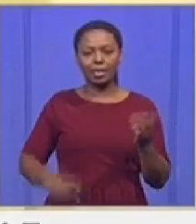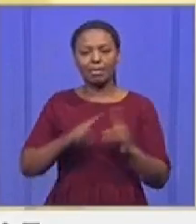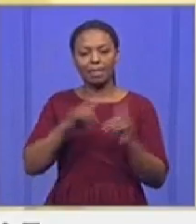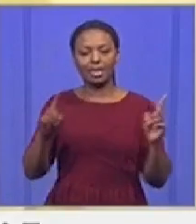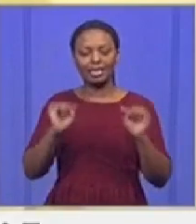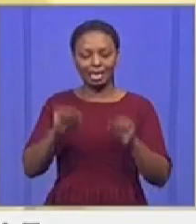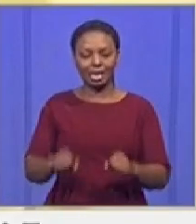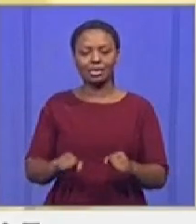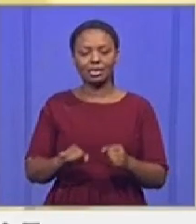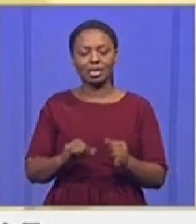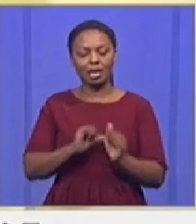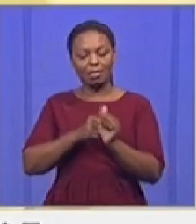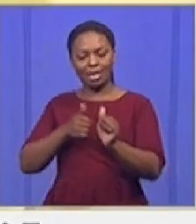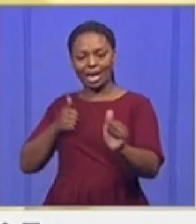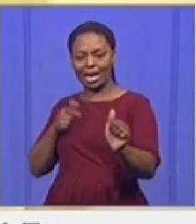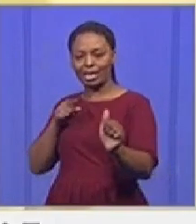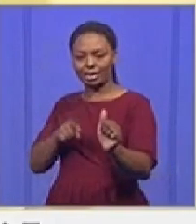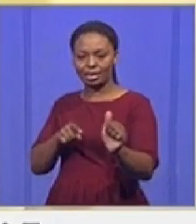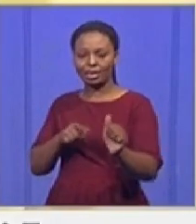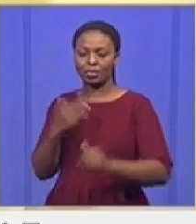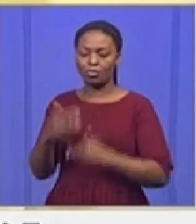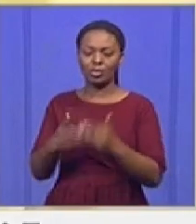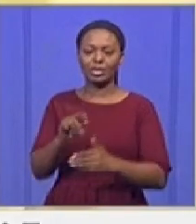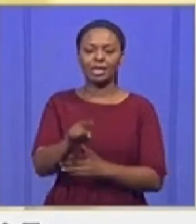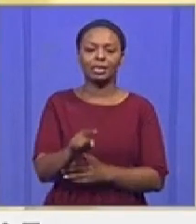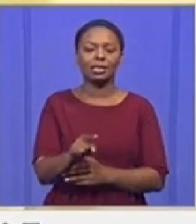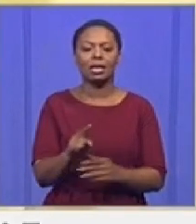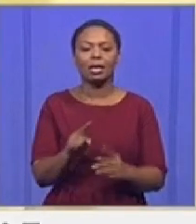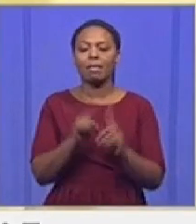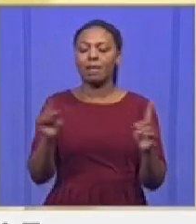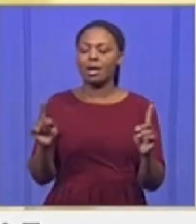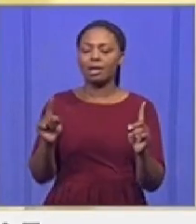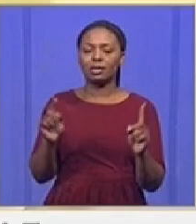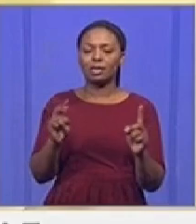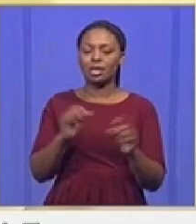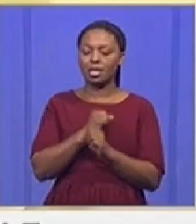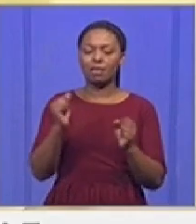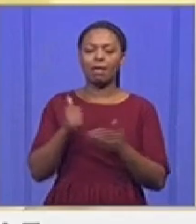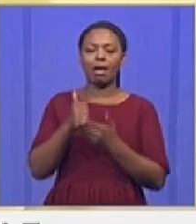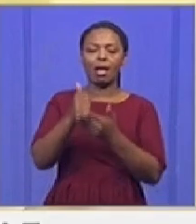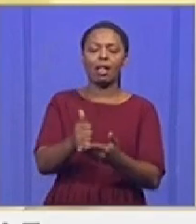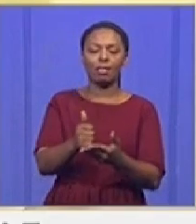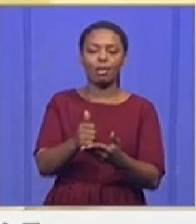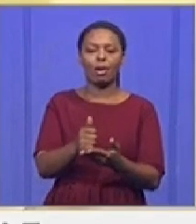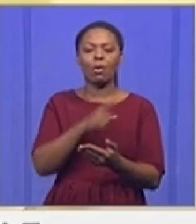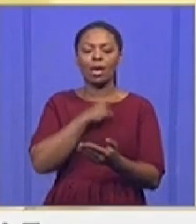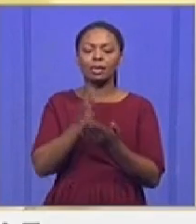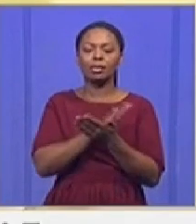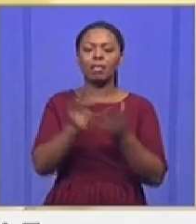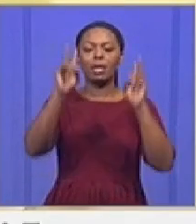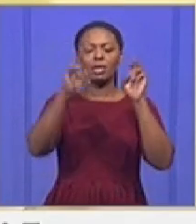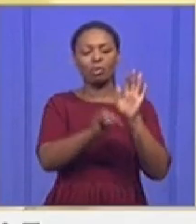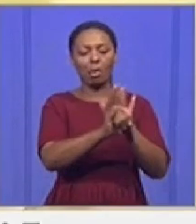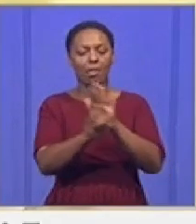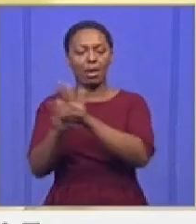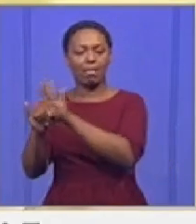if you like. It did not help that there were issues that were